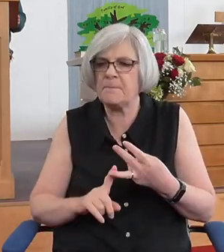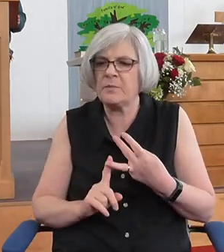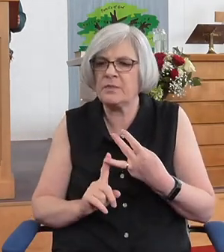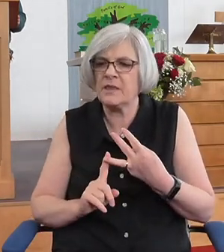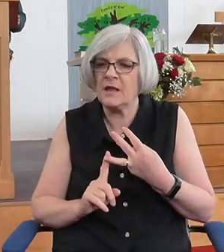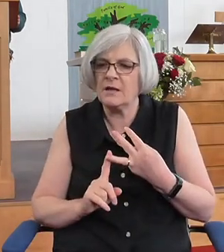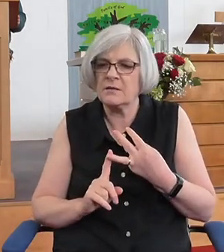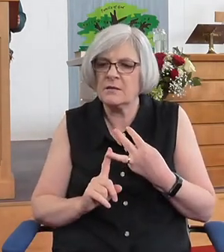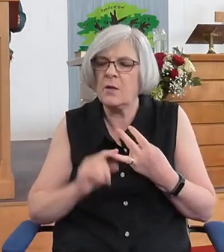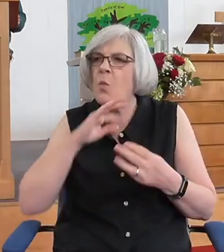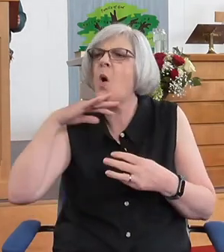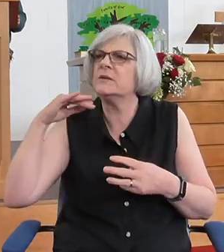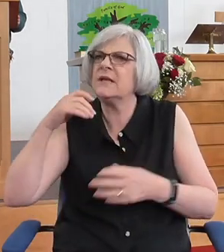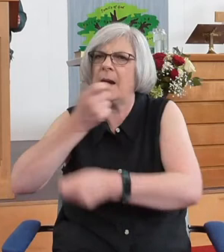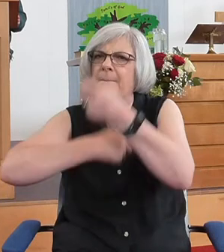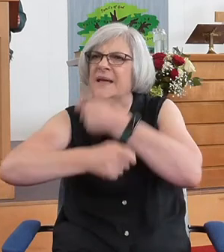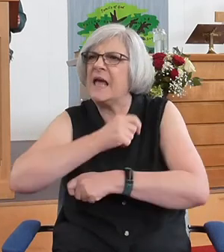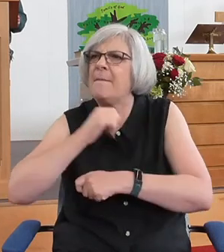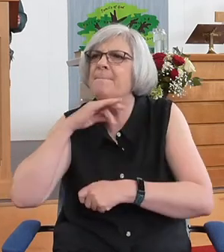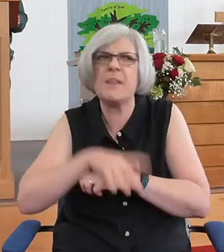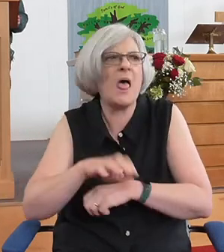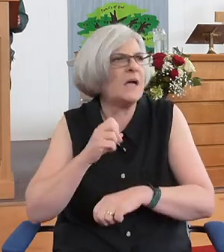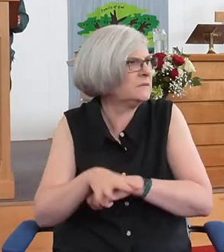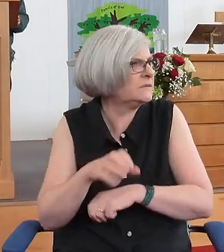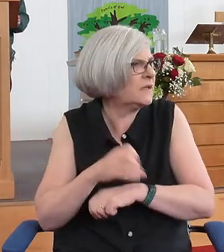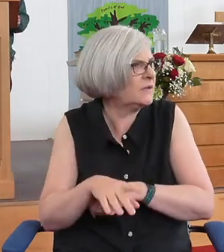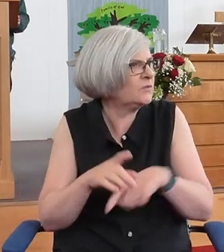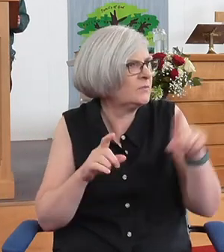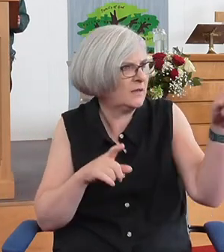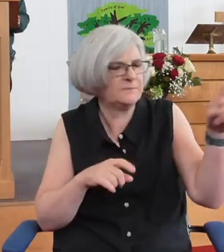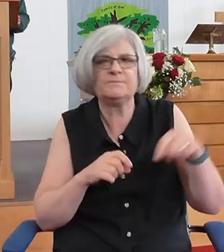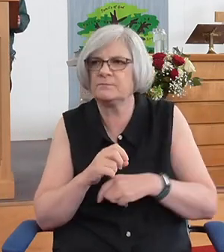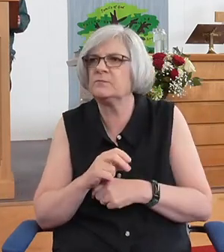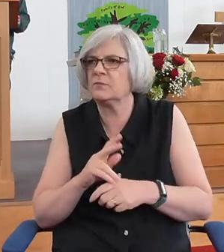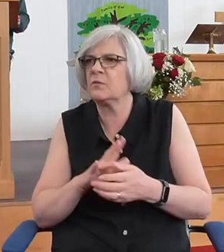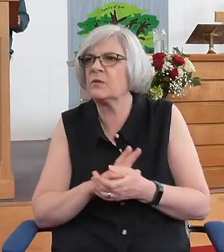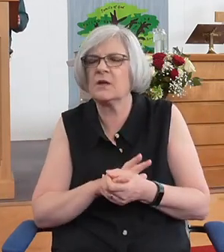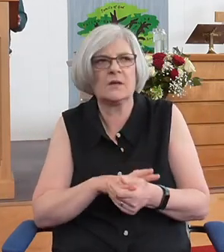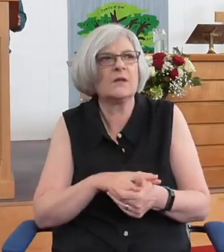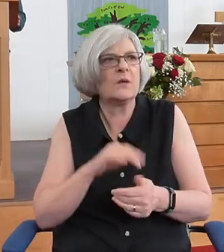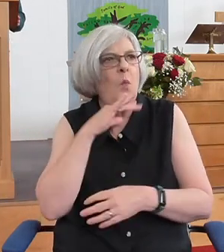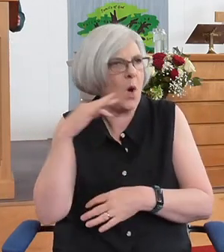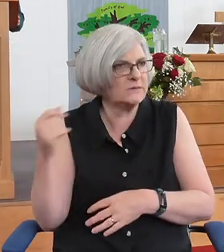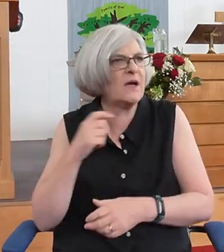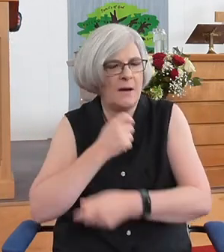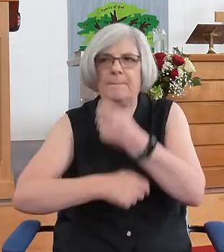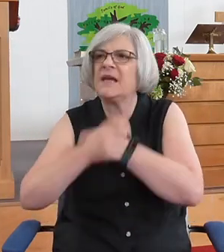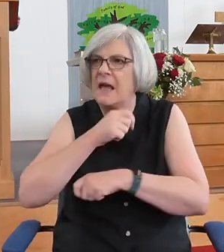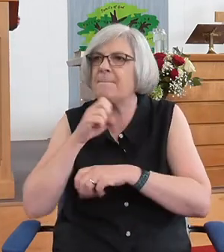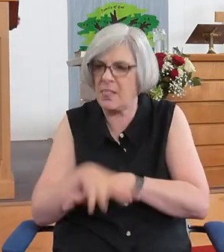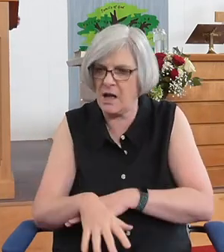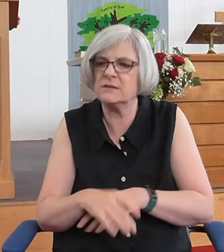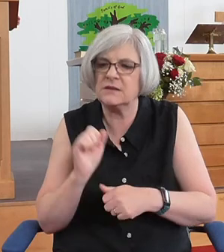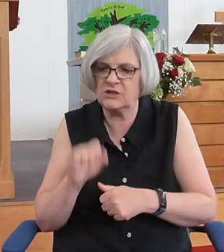Water turned to blood. Sorry, Idris. Water turned to blood. The water turned to blood. That's